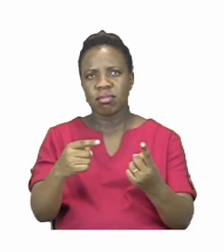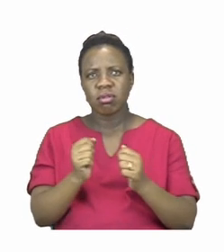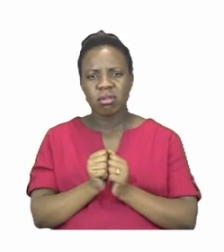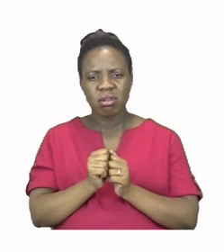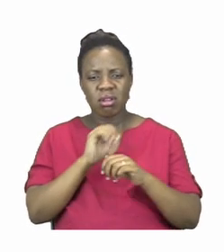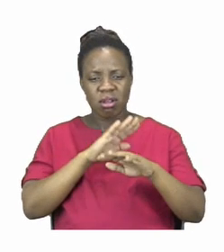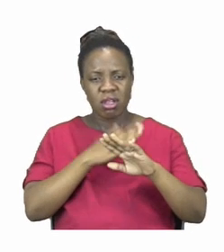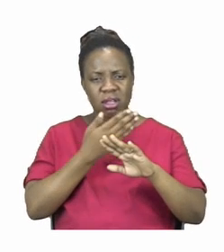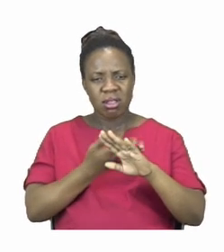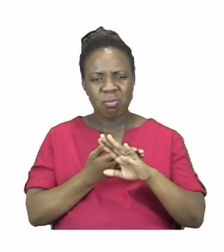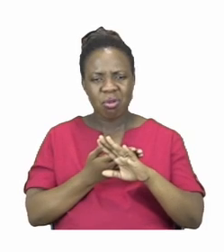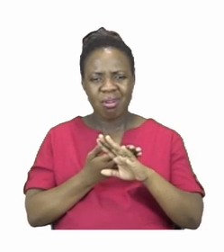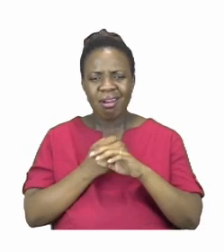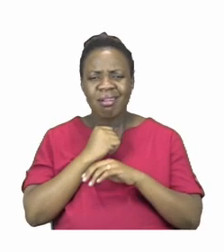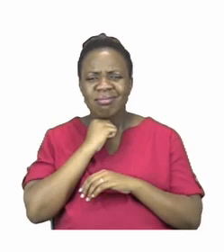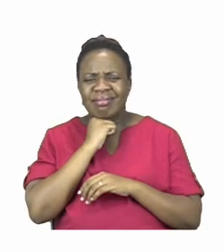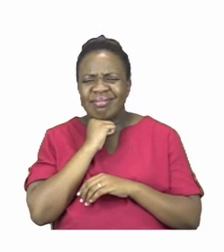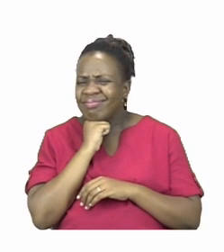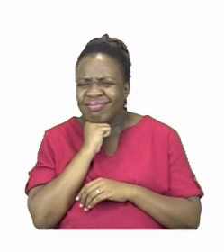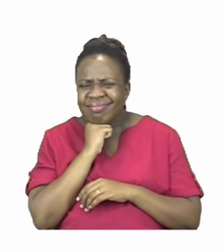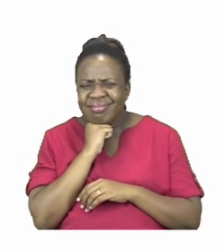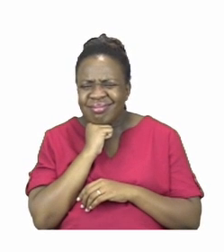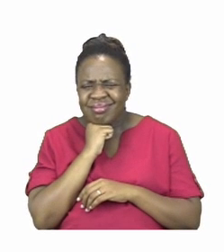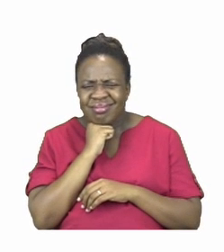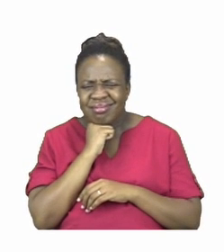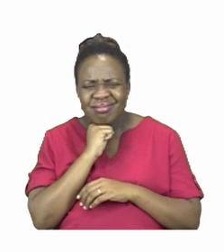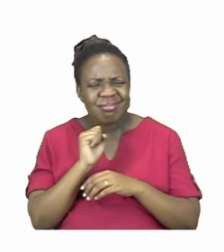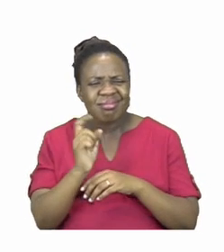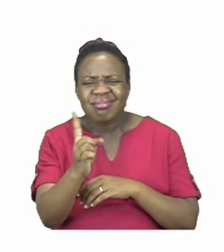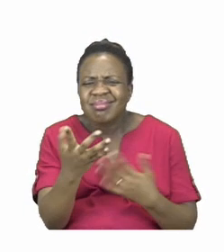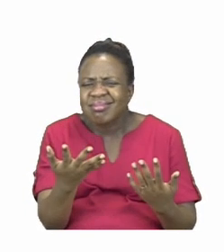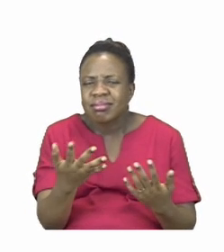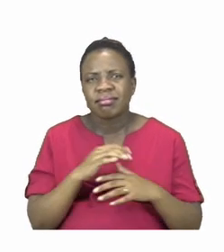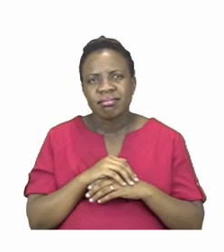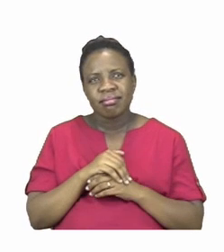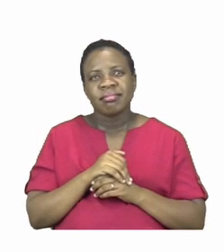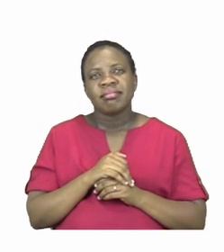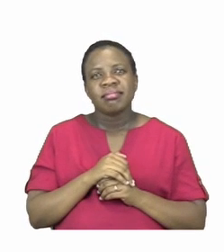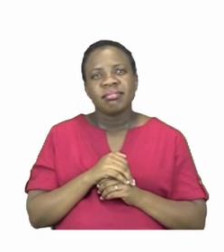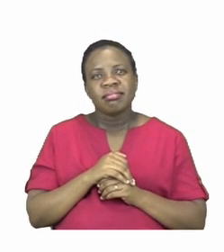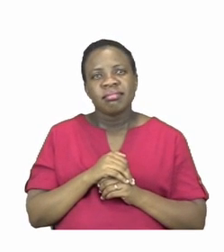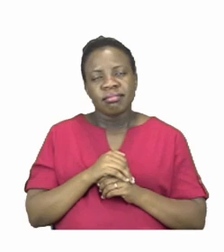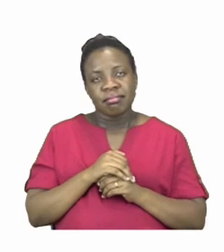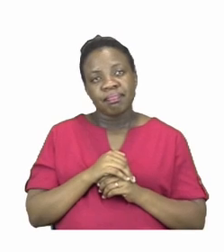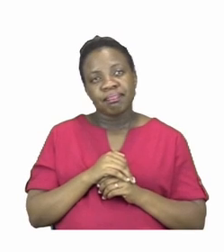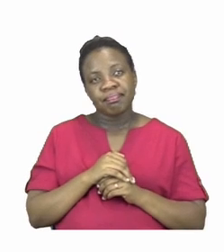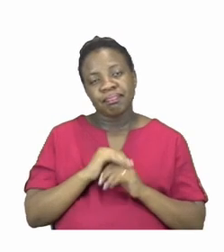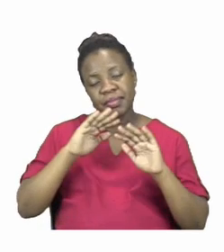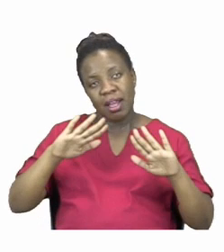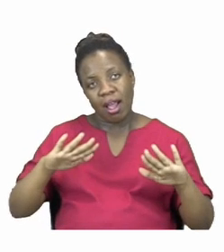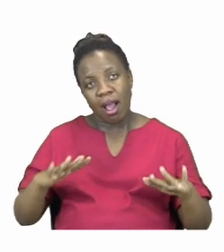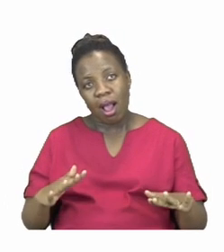And if we're going to be looking at the word how, it is used when we are trying to find a way,